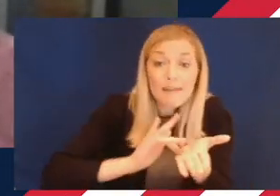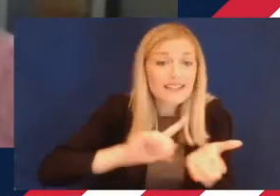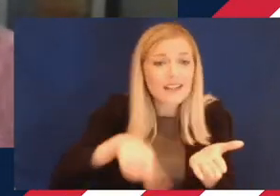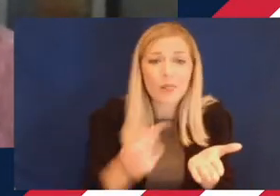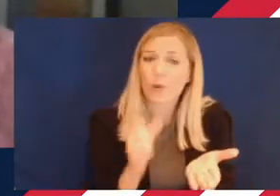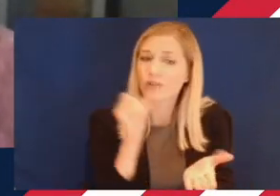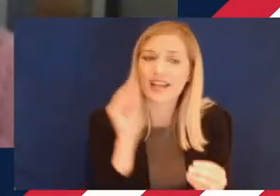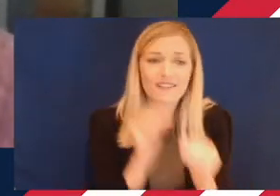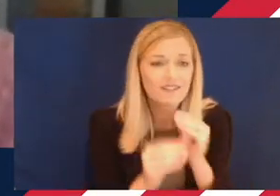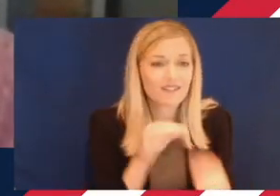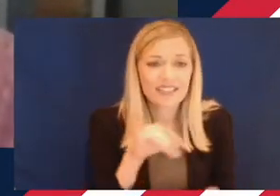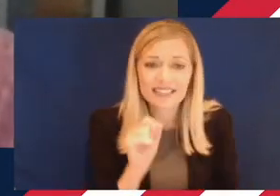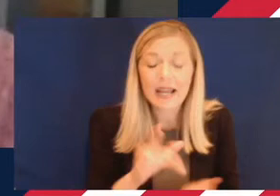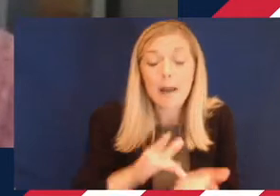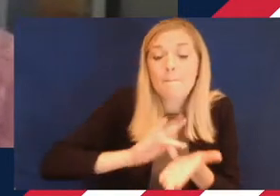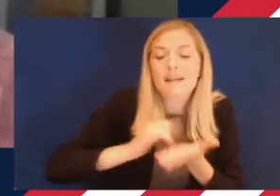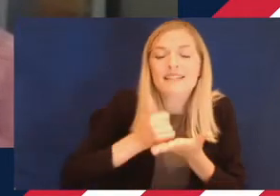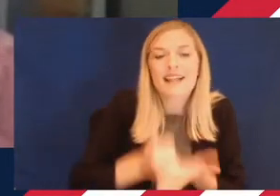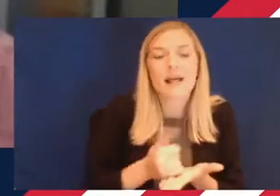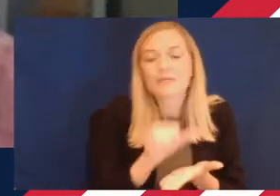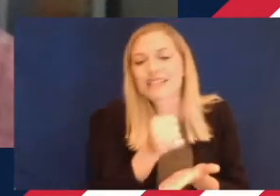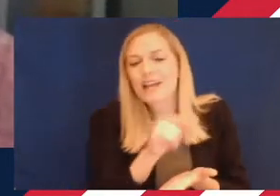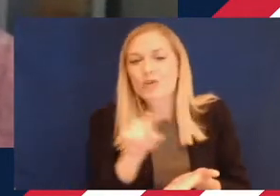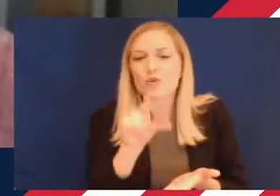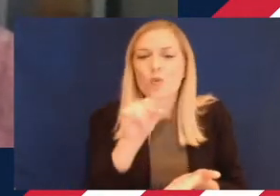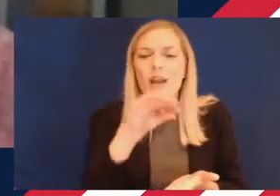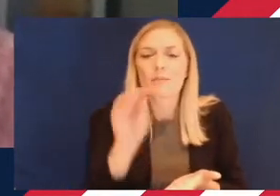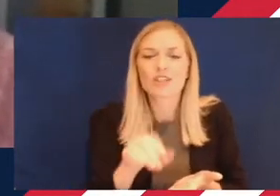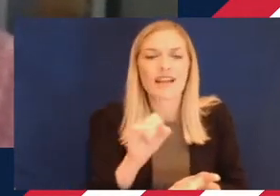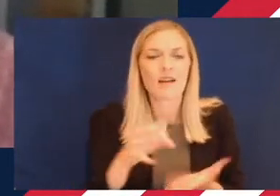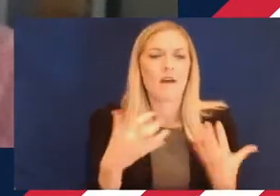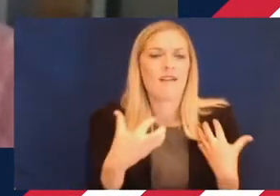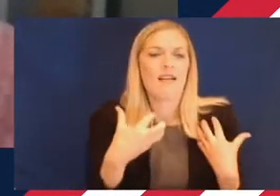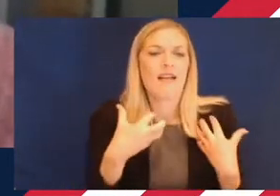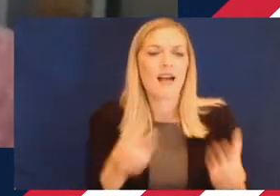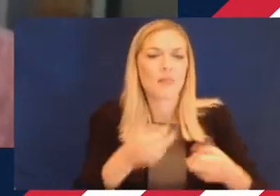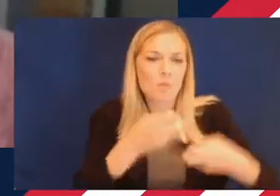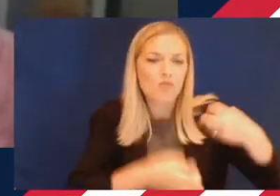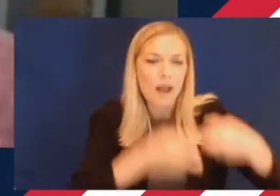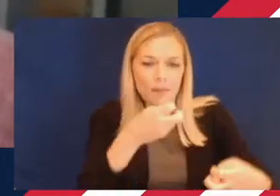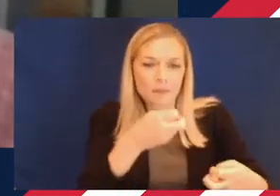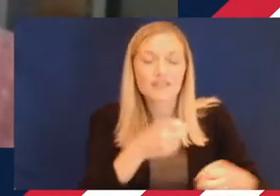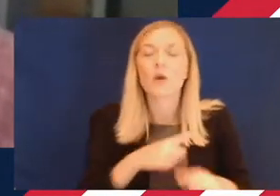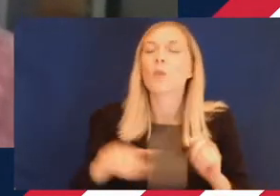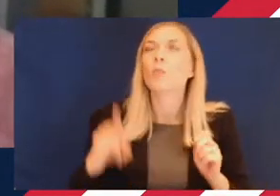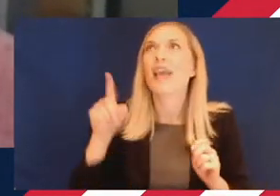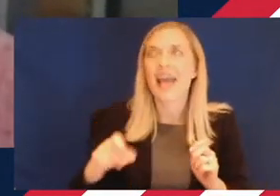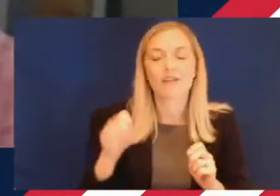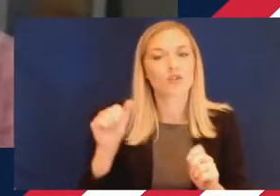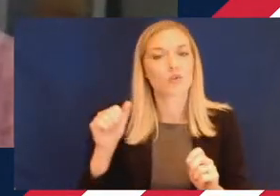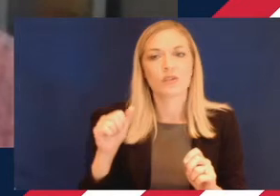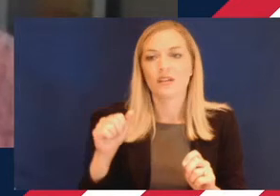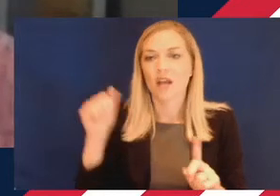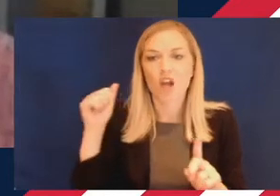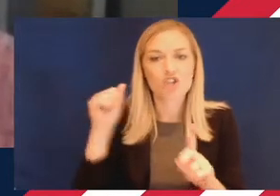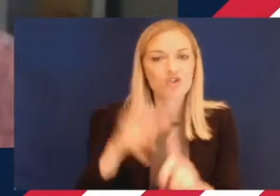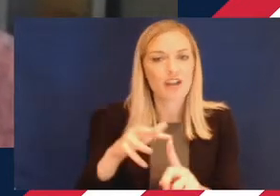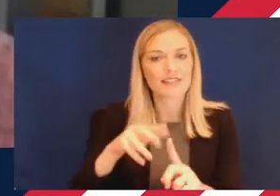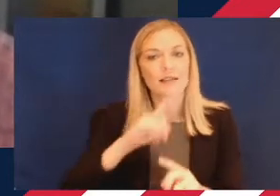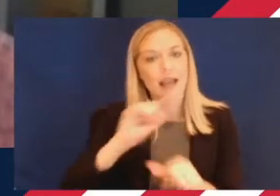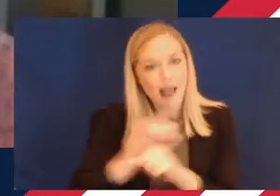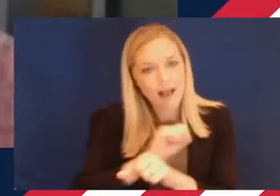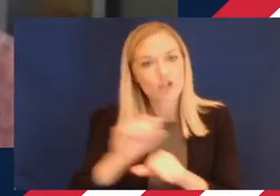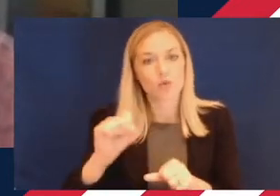outcomes. We need to address the root causes. This means mandating universal basic income and living wages for a start,